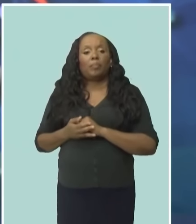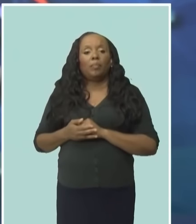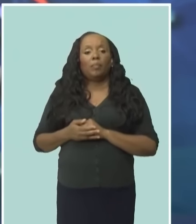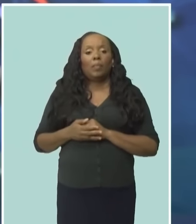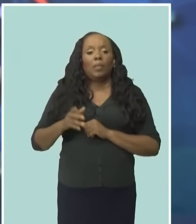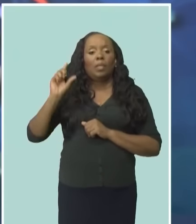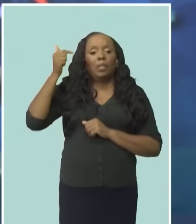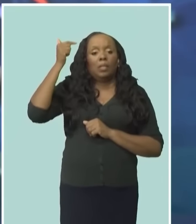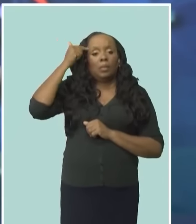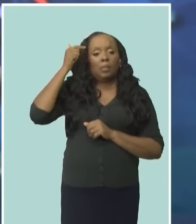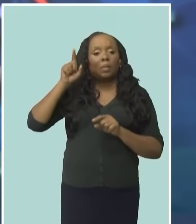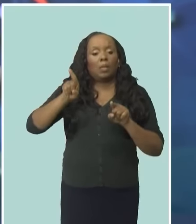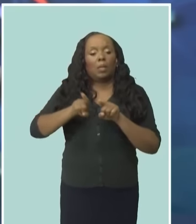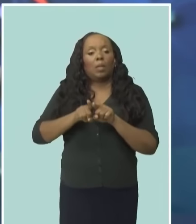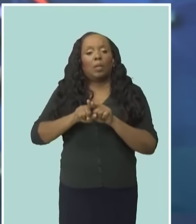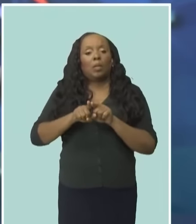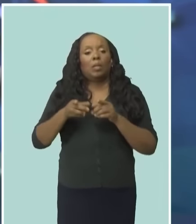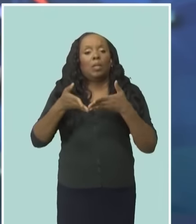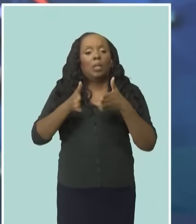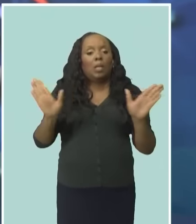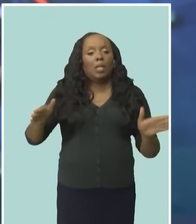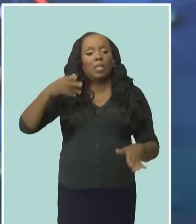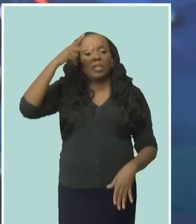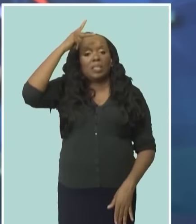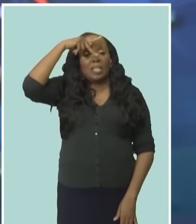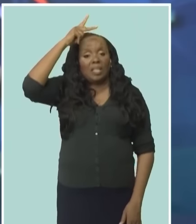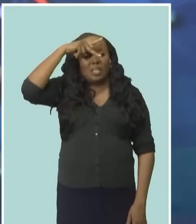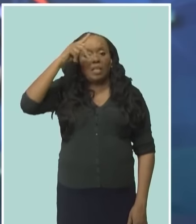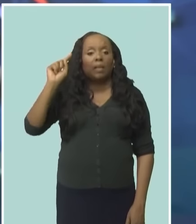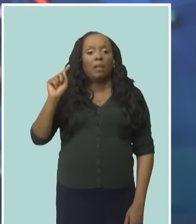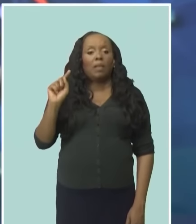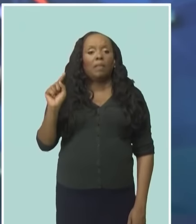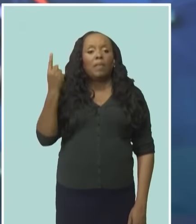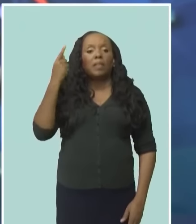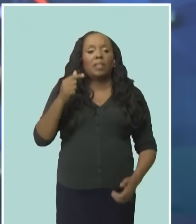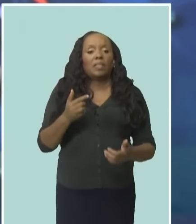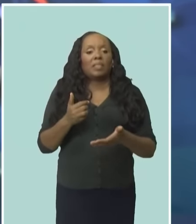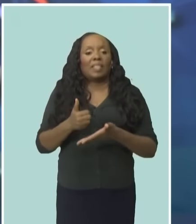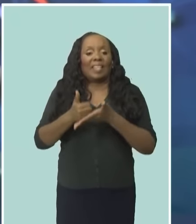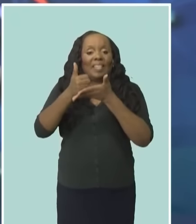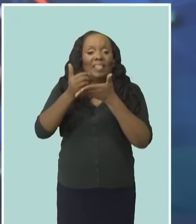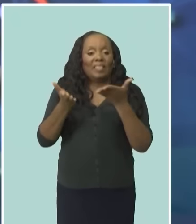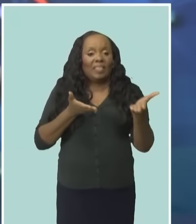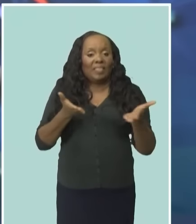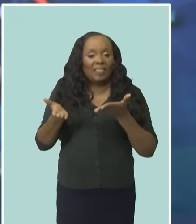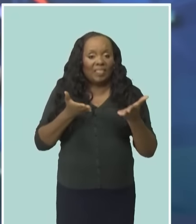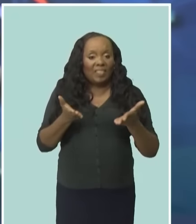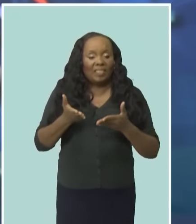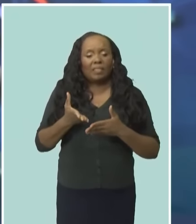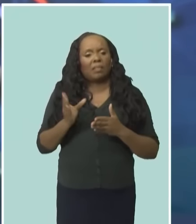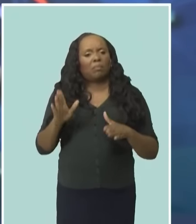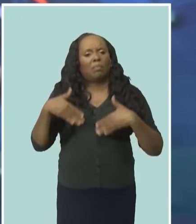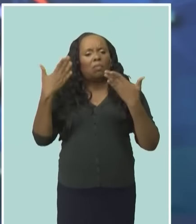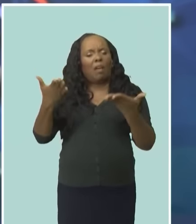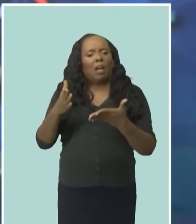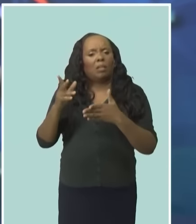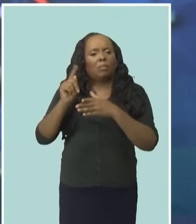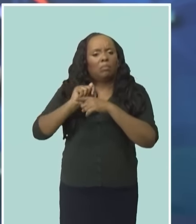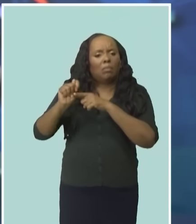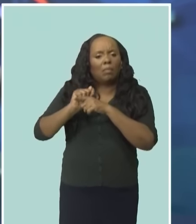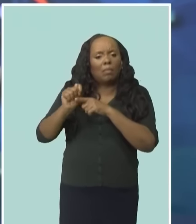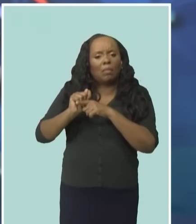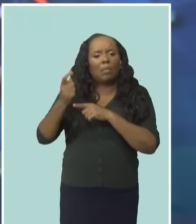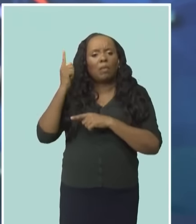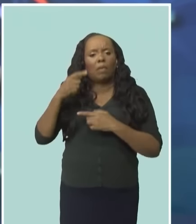expanding psychological first aid services and mental health gap action programs and providing training for healthcare providers and